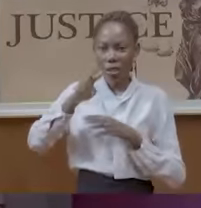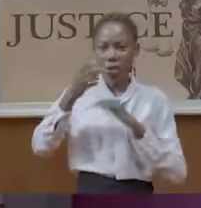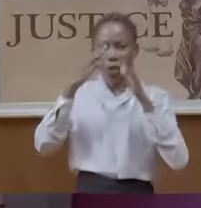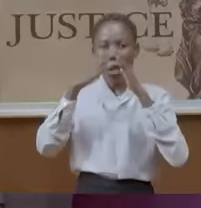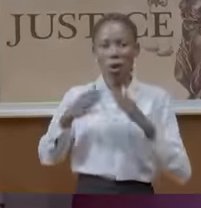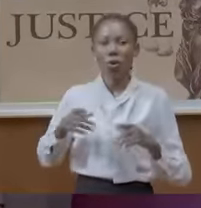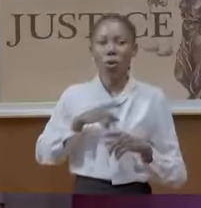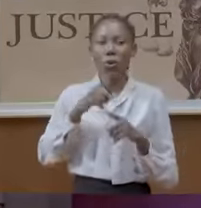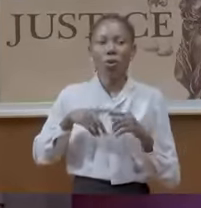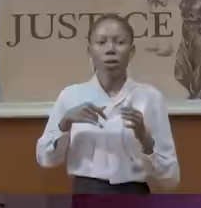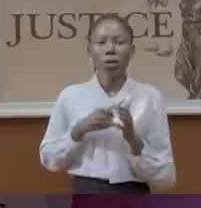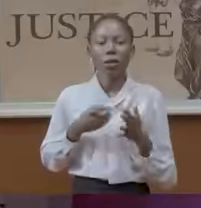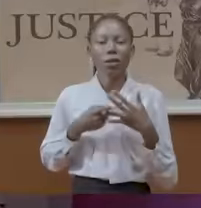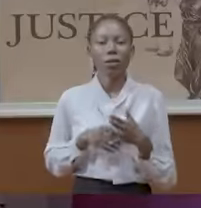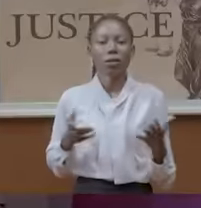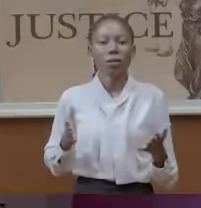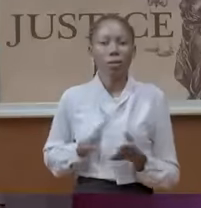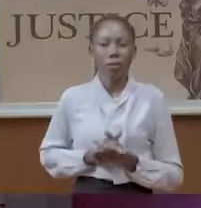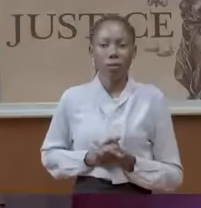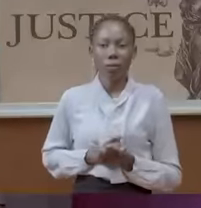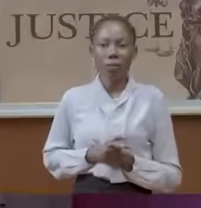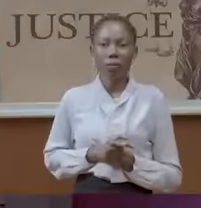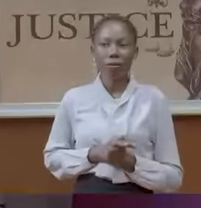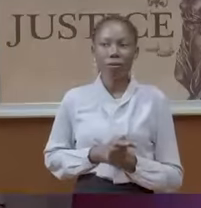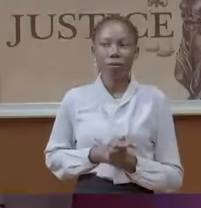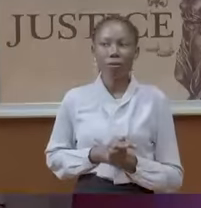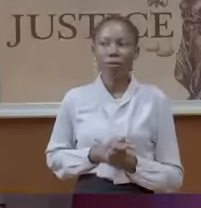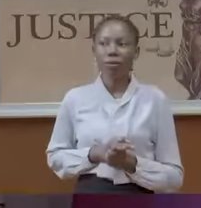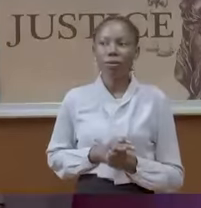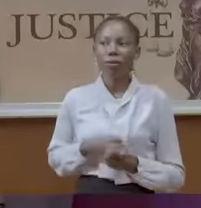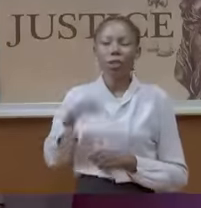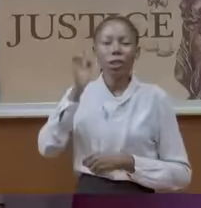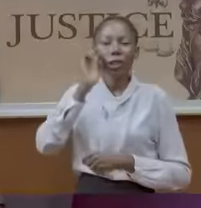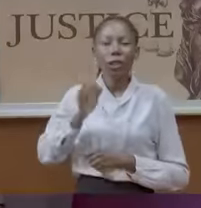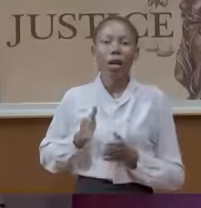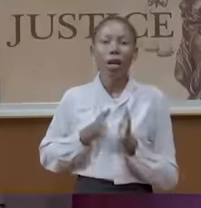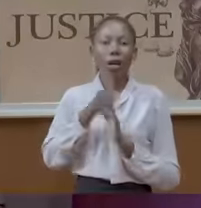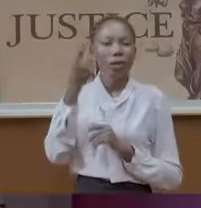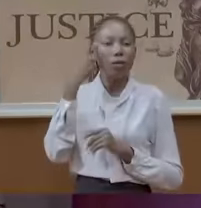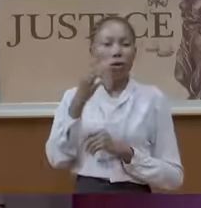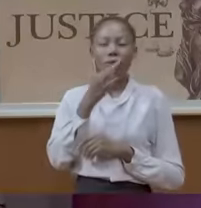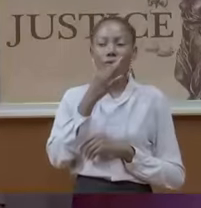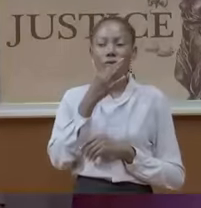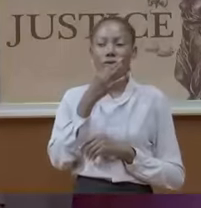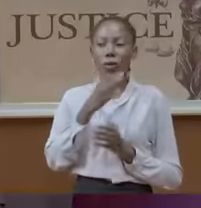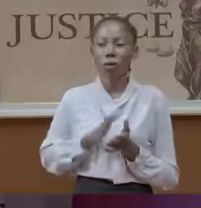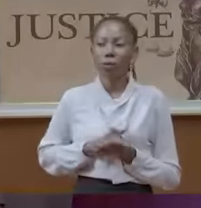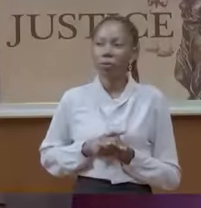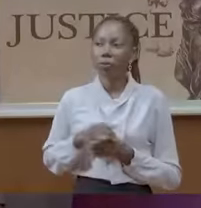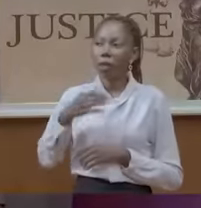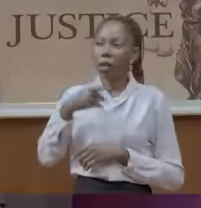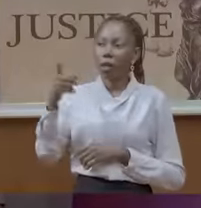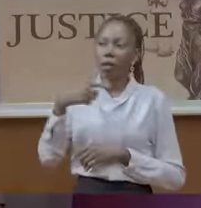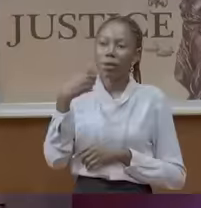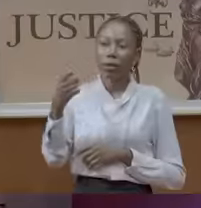happened, she I don't know, as she explained, she asked for food when I came back. And I told her, my mother was